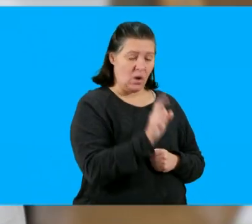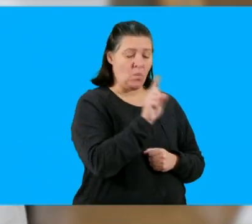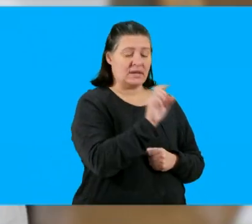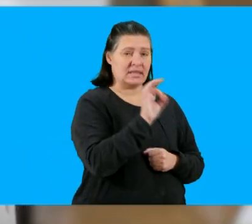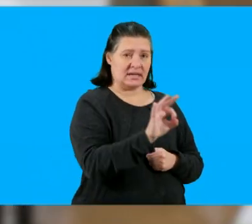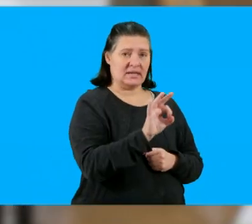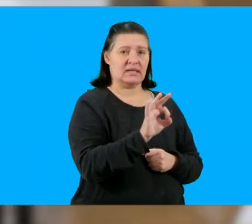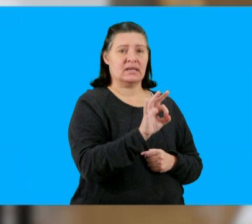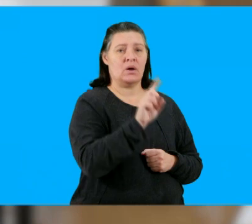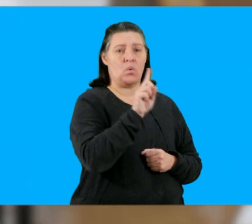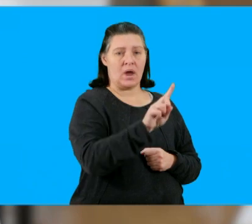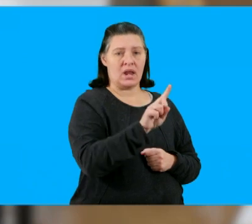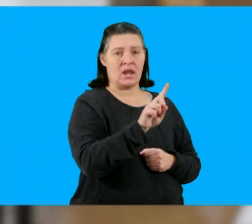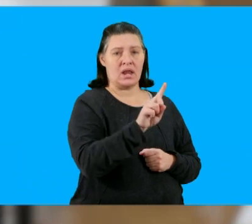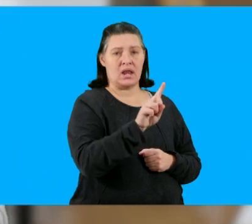repayment, the